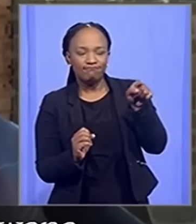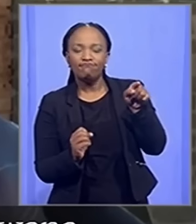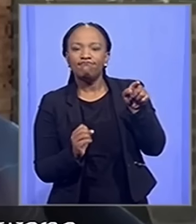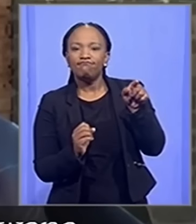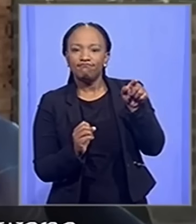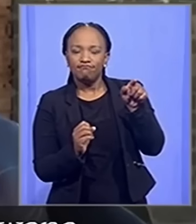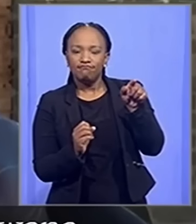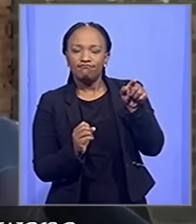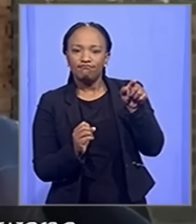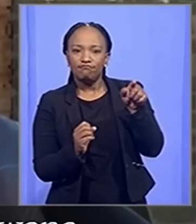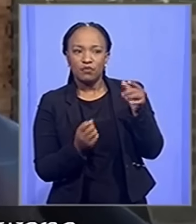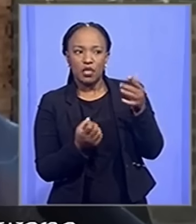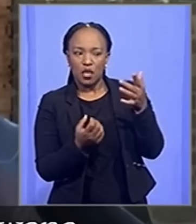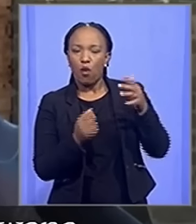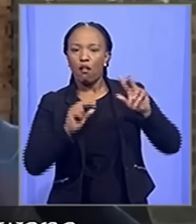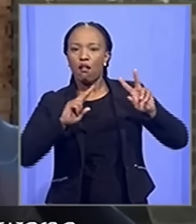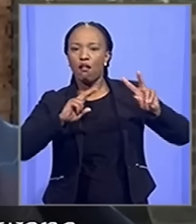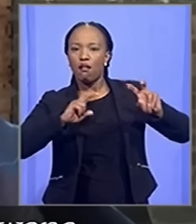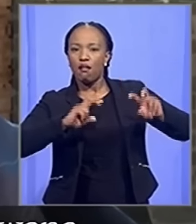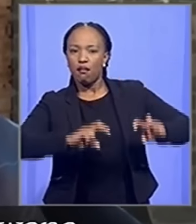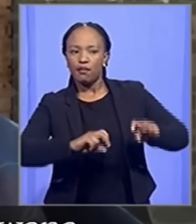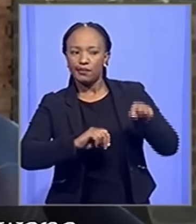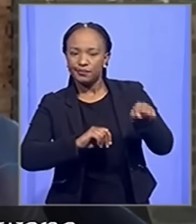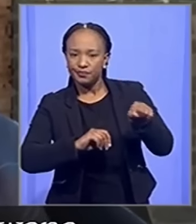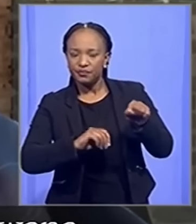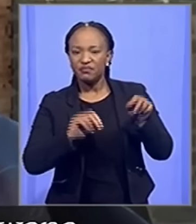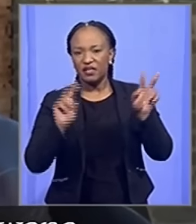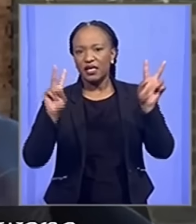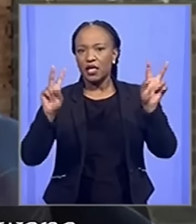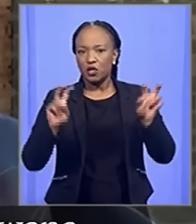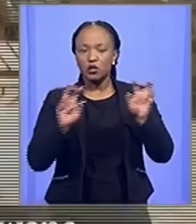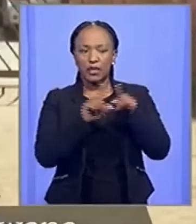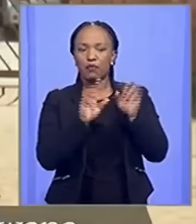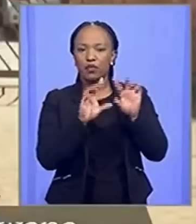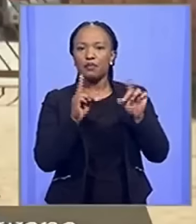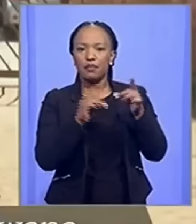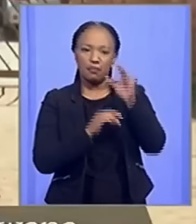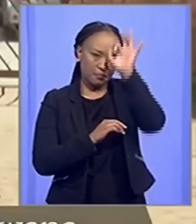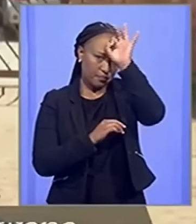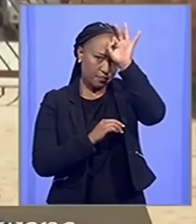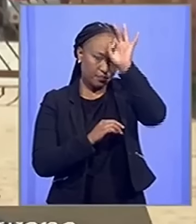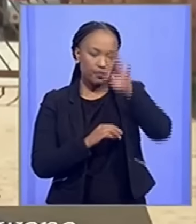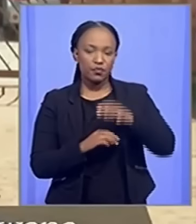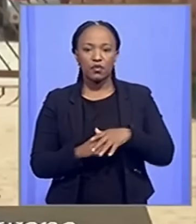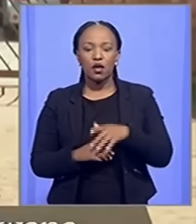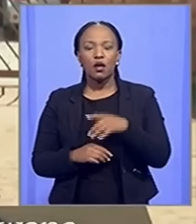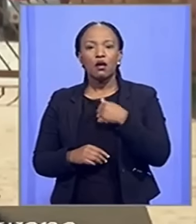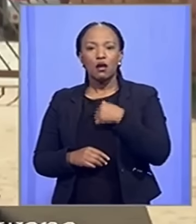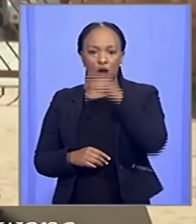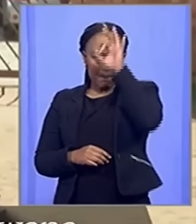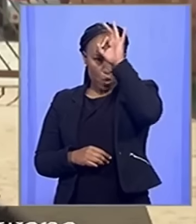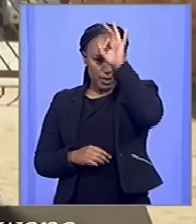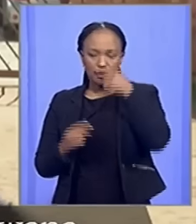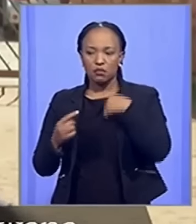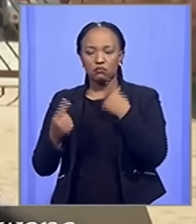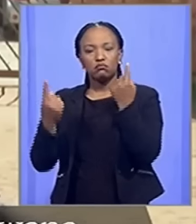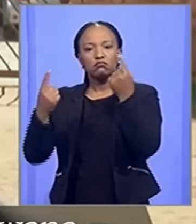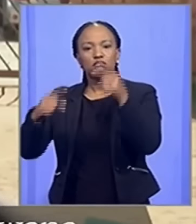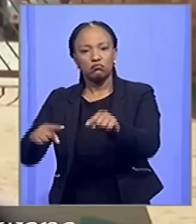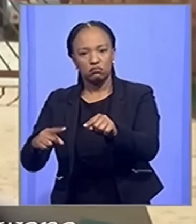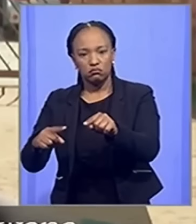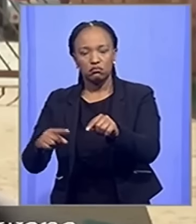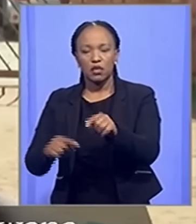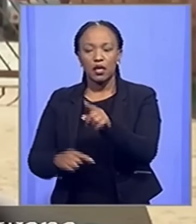batlo tshwarang kgang e bone le department ya mapodisi. Ko police station e be ba rrare